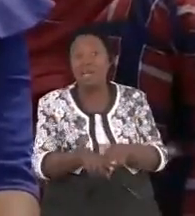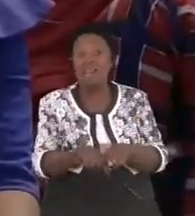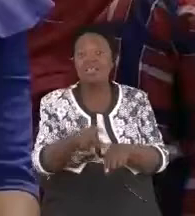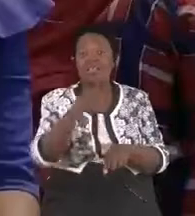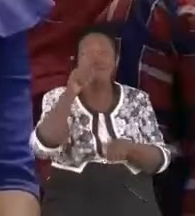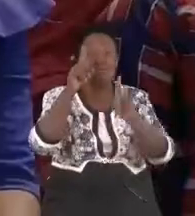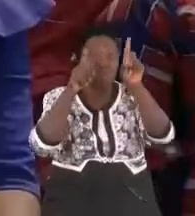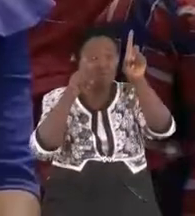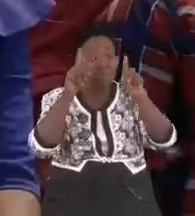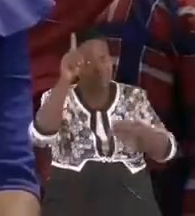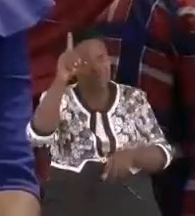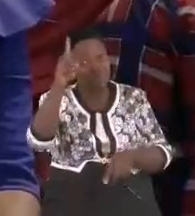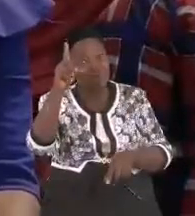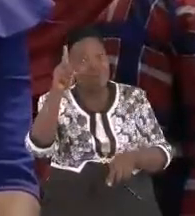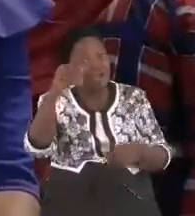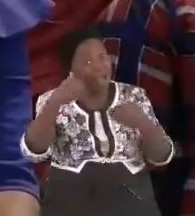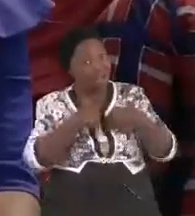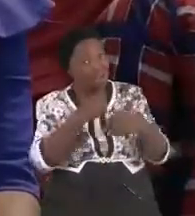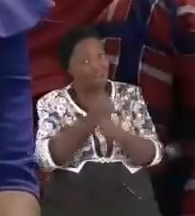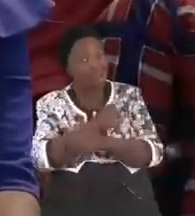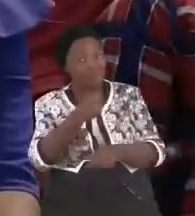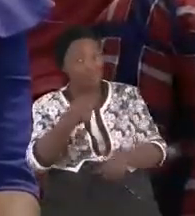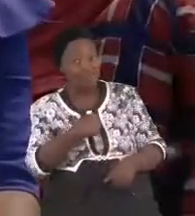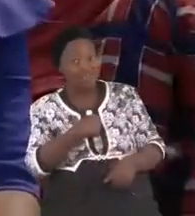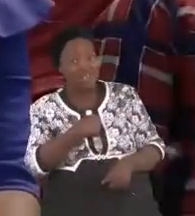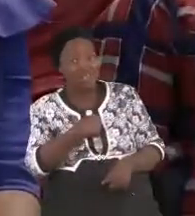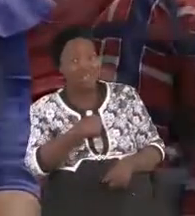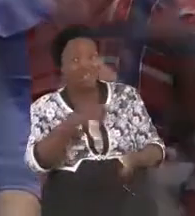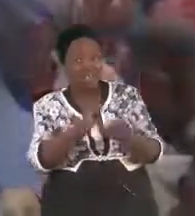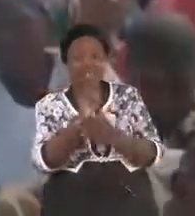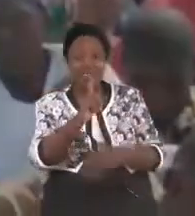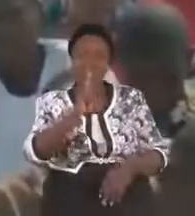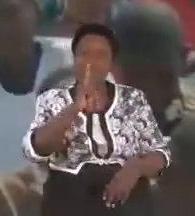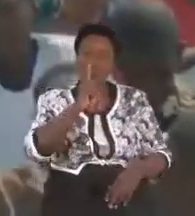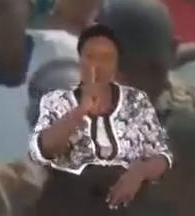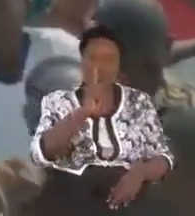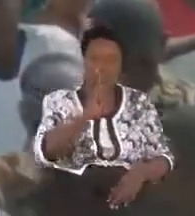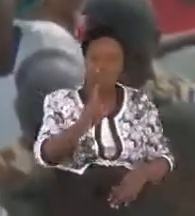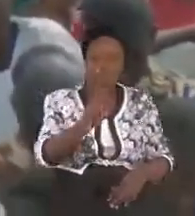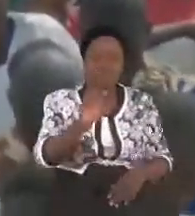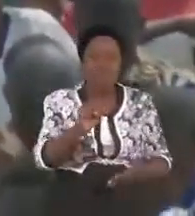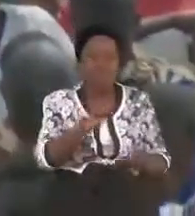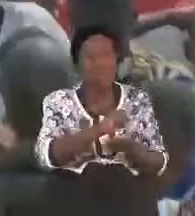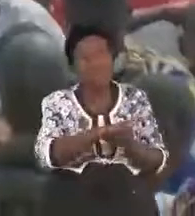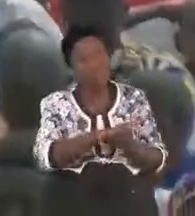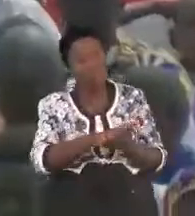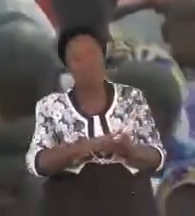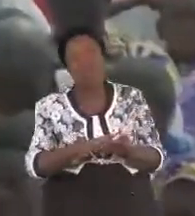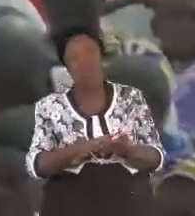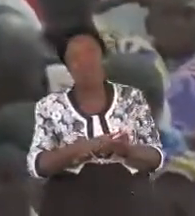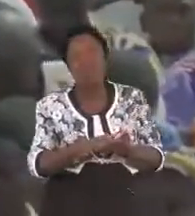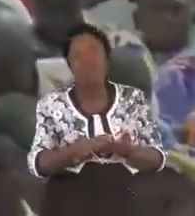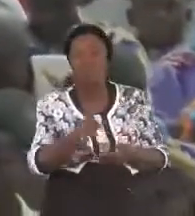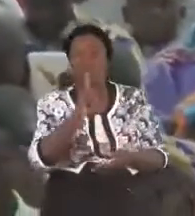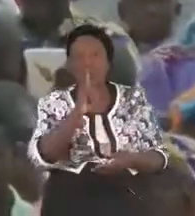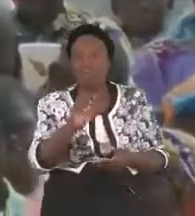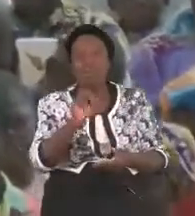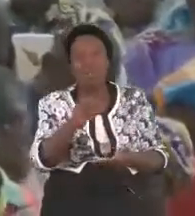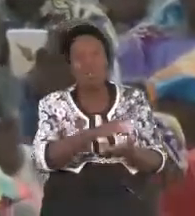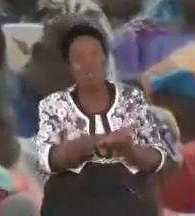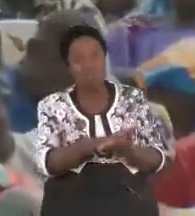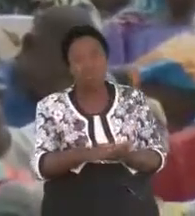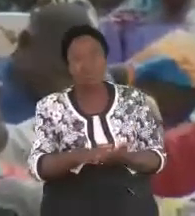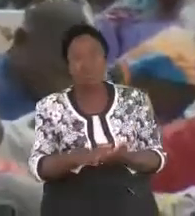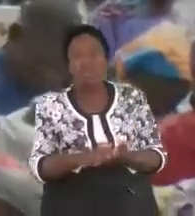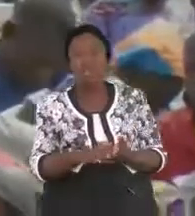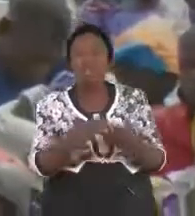loved me. That sure sanctification, sure sanctification. We're looking at chapter